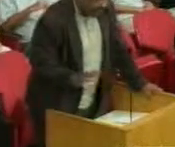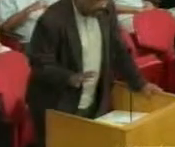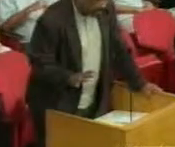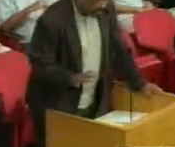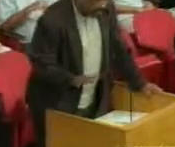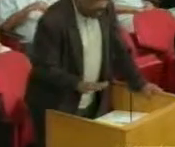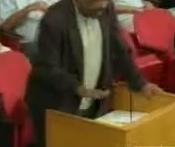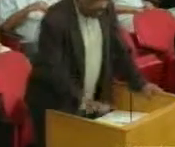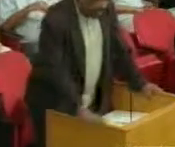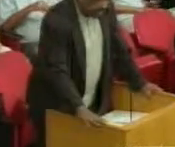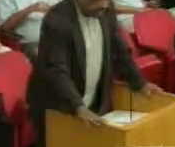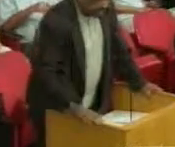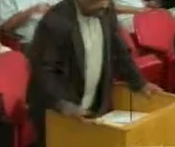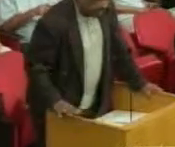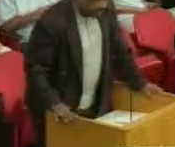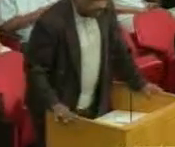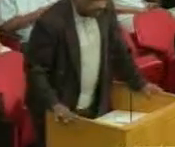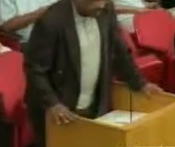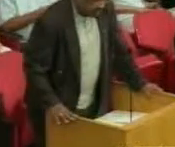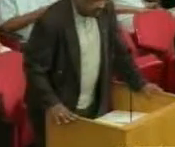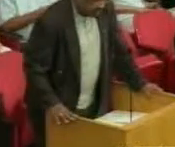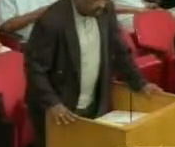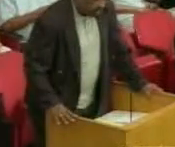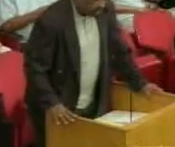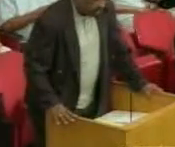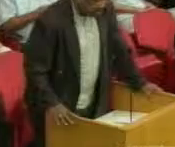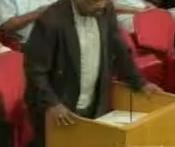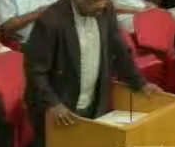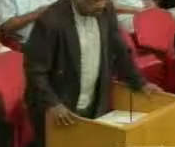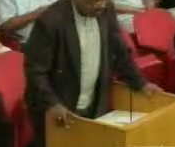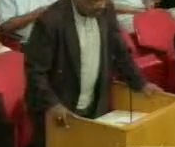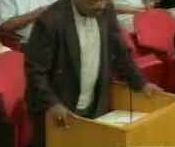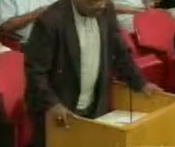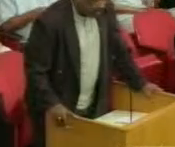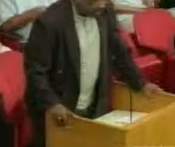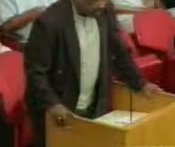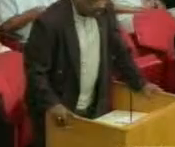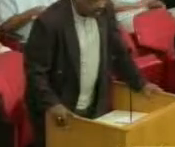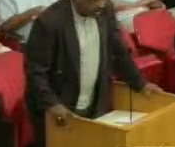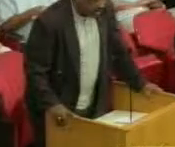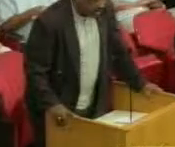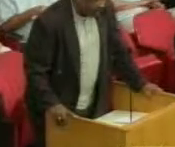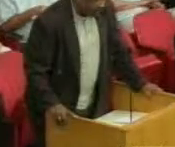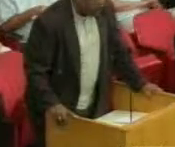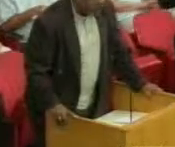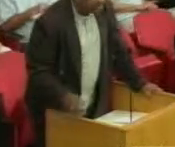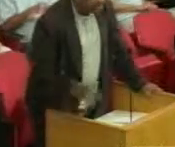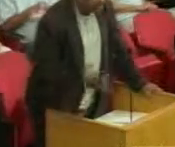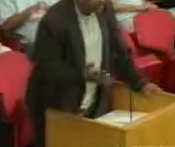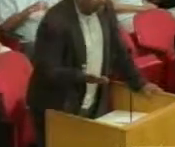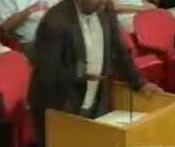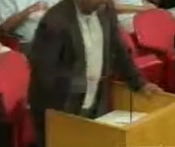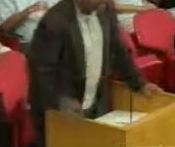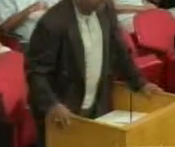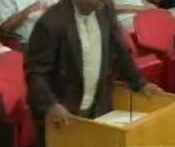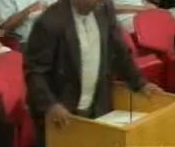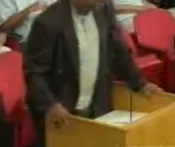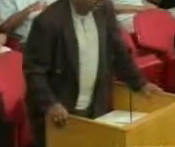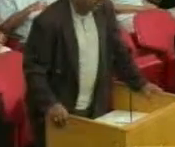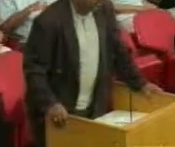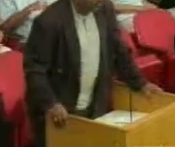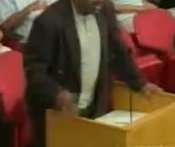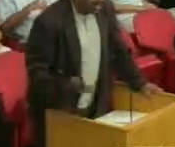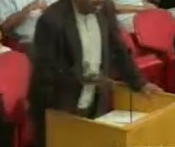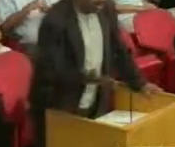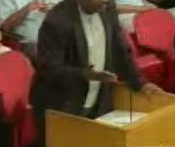employees, and so I'm not asking you to do anything for me necessarily as an employee, except the fact that I want to state this